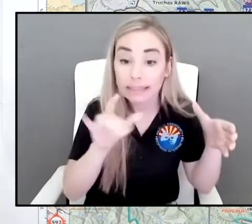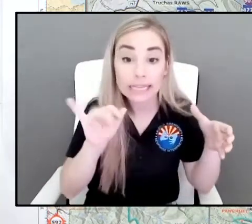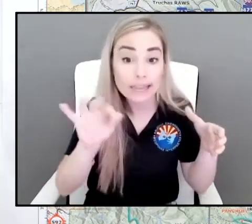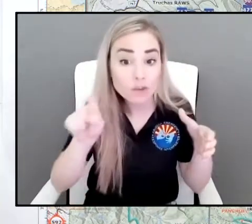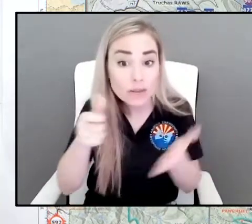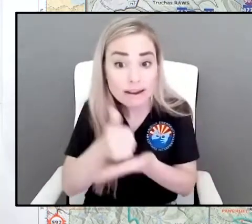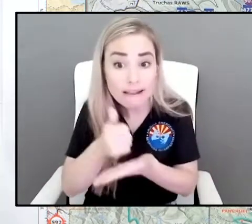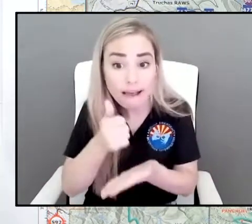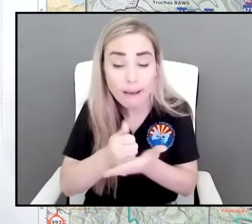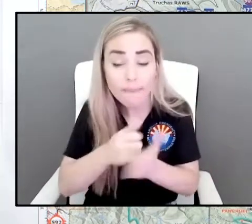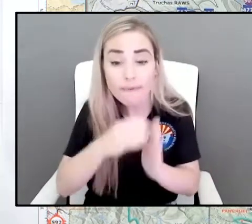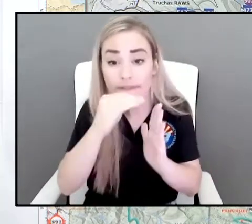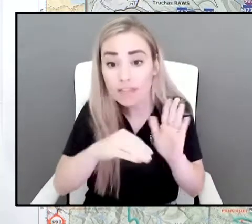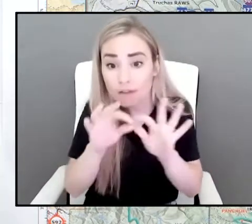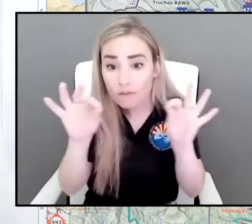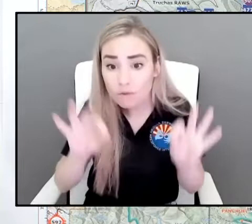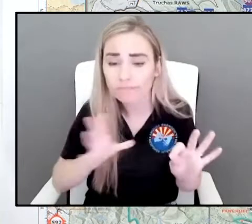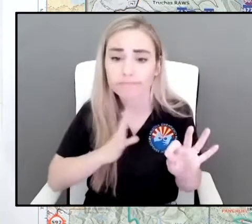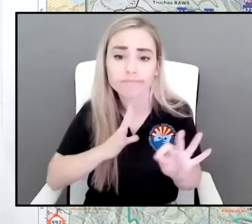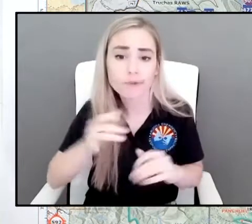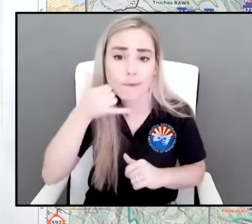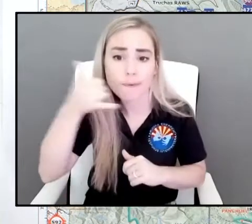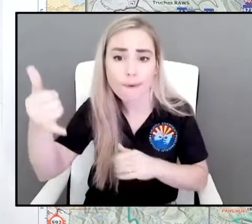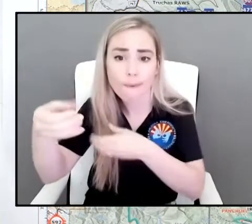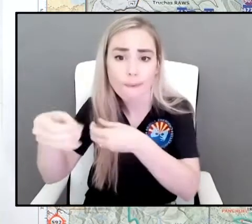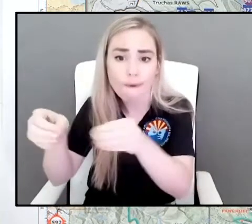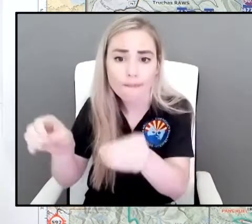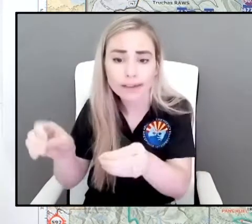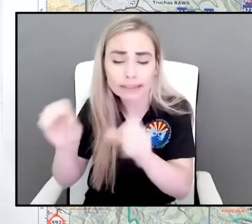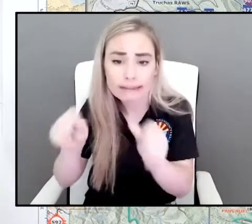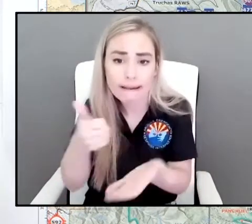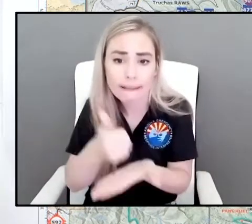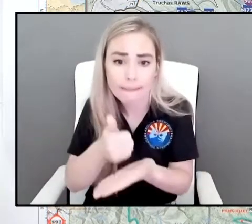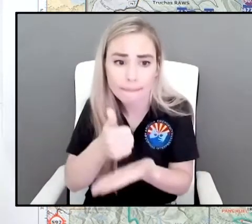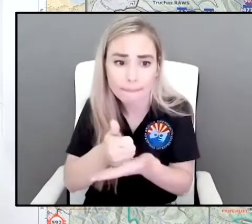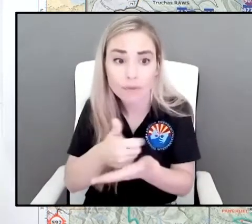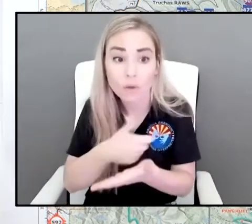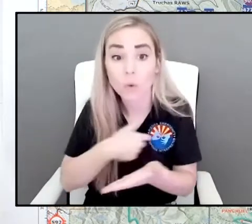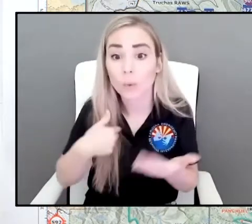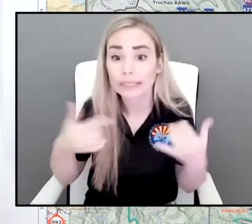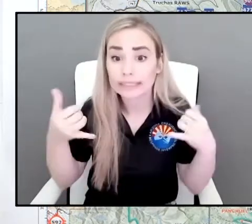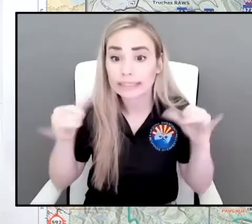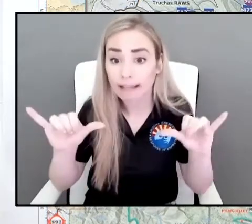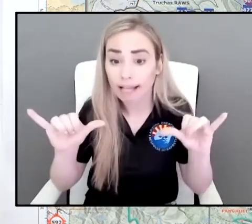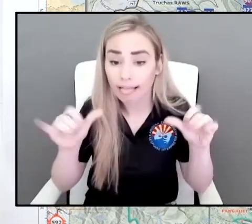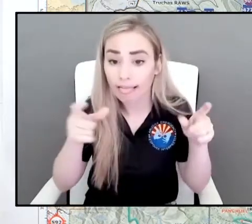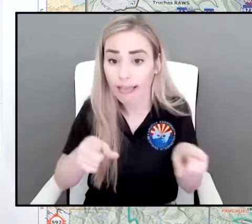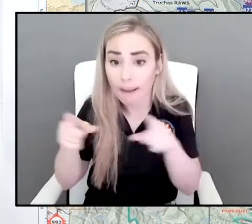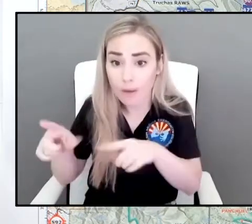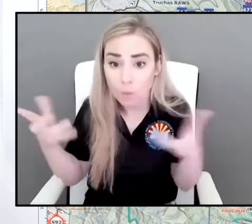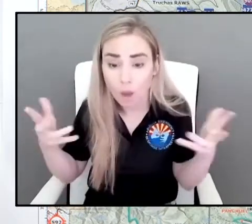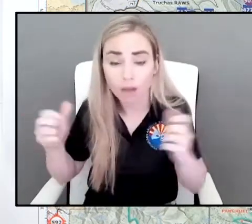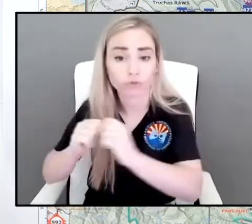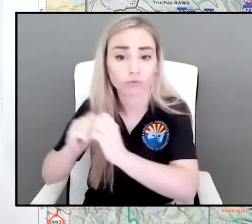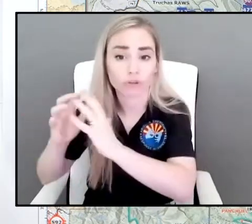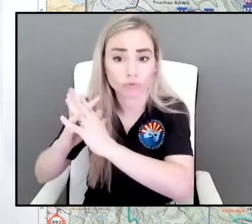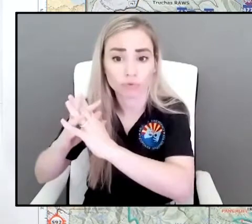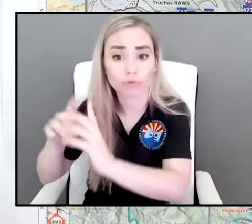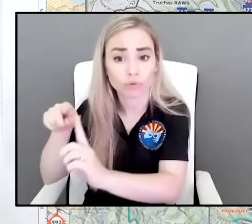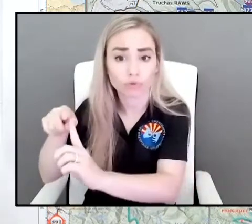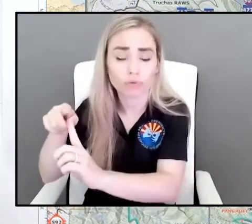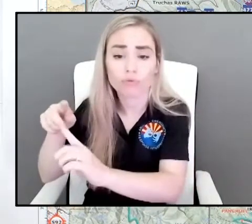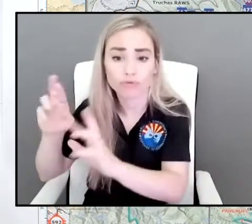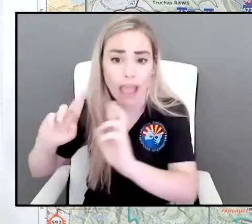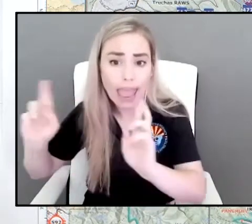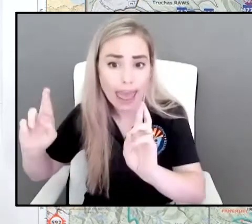call our office and we'll get someone to assist you. Some of the things that we still have going on, we do have a shelter in place or on standby so